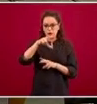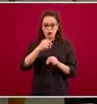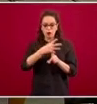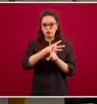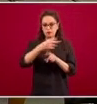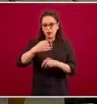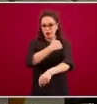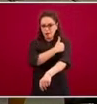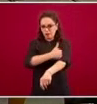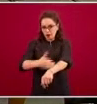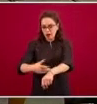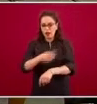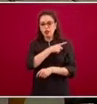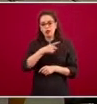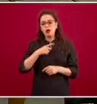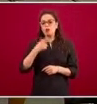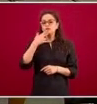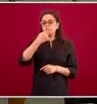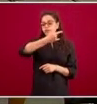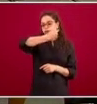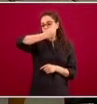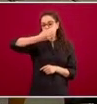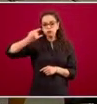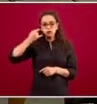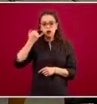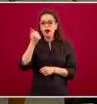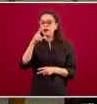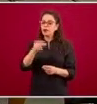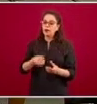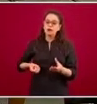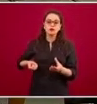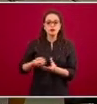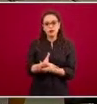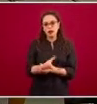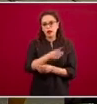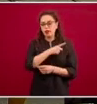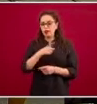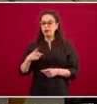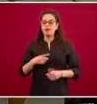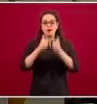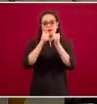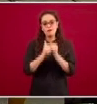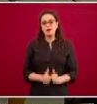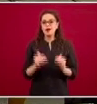use a mask, and don't go out. These recommendations